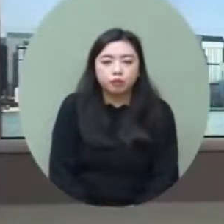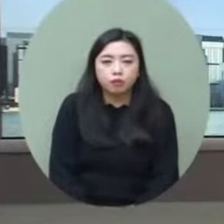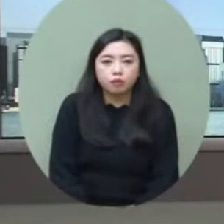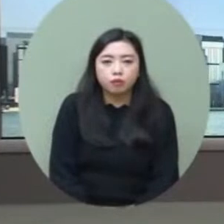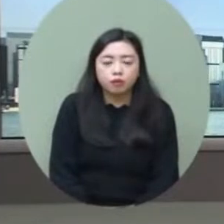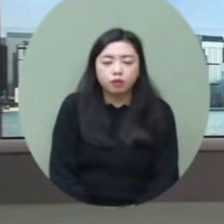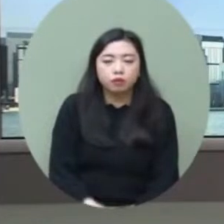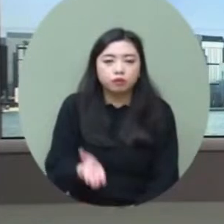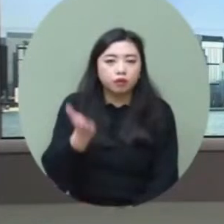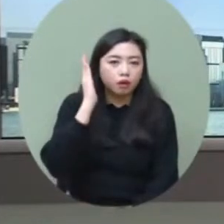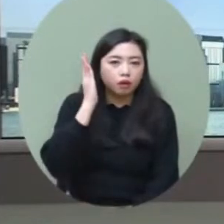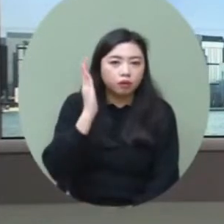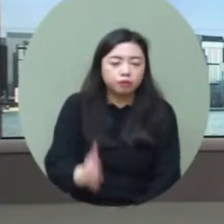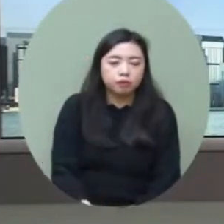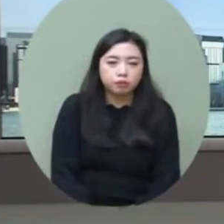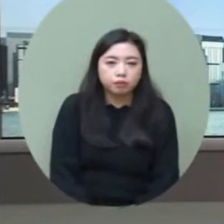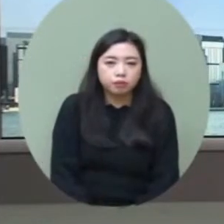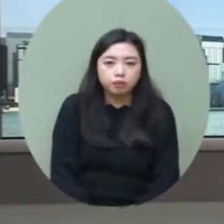pandemic.